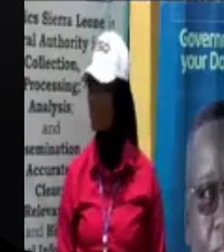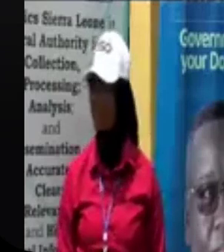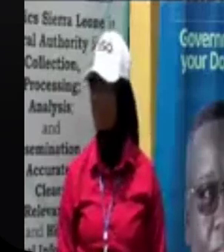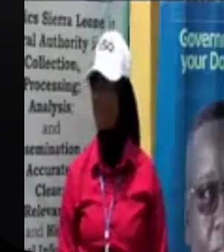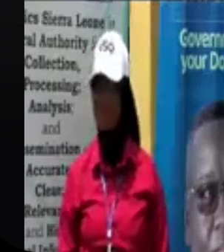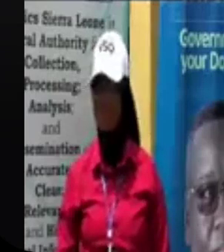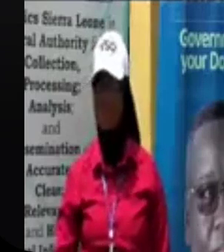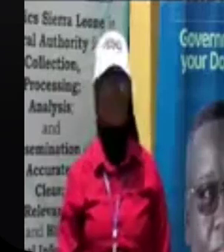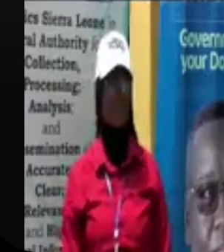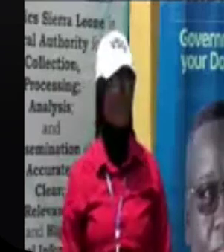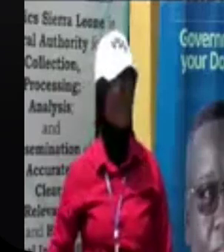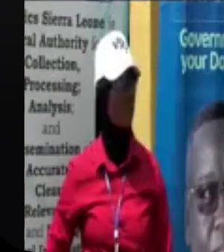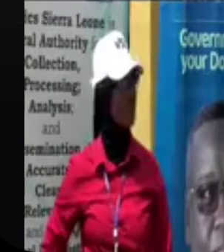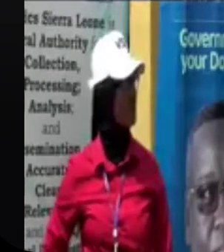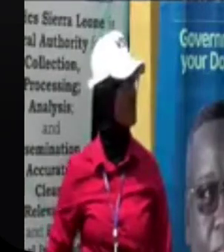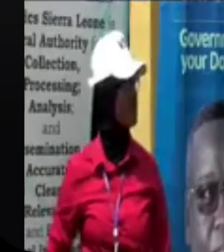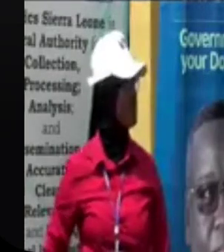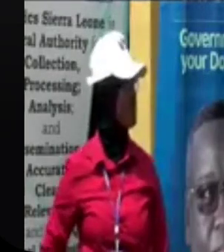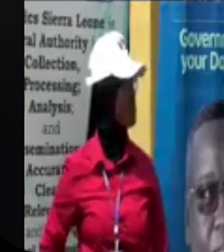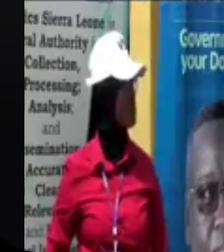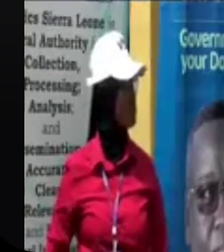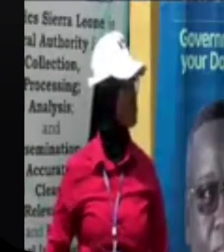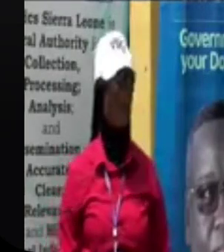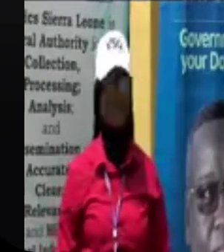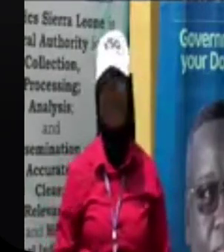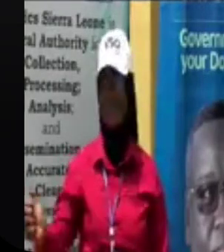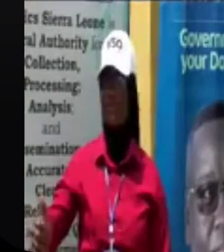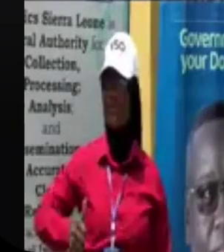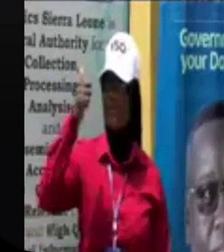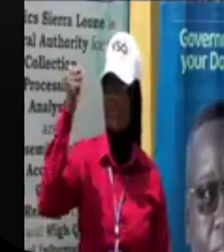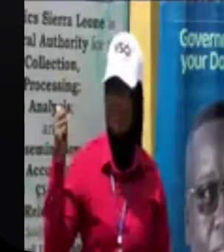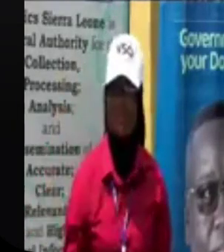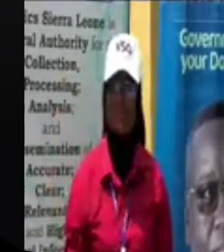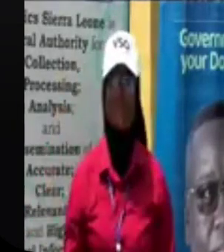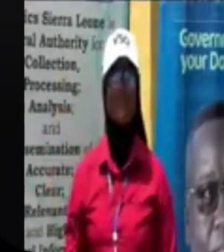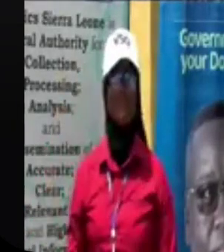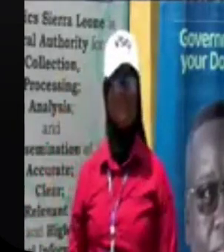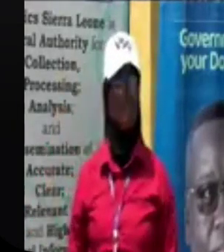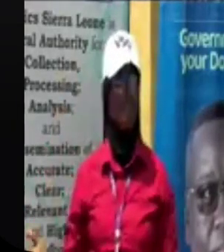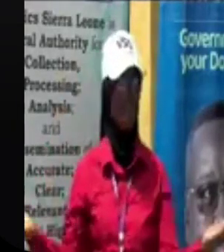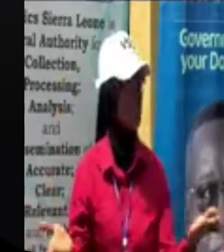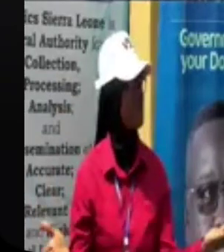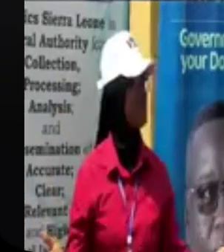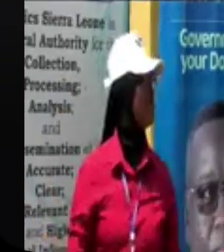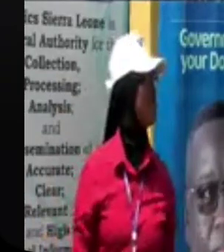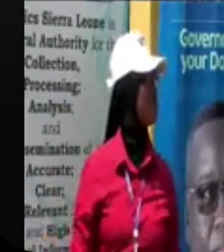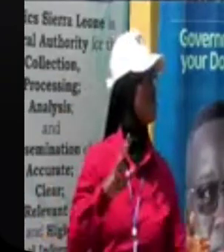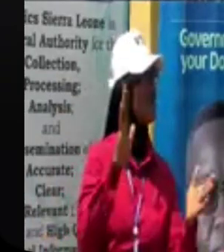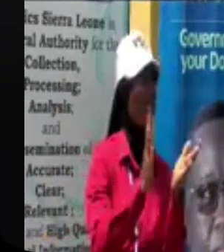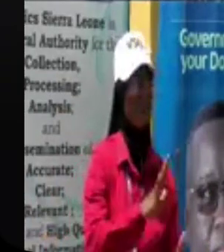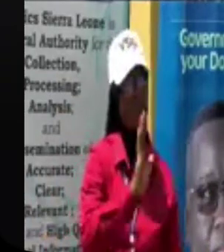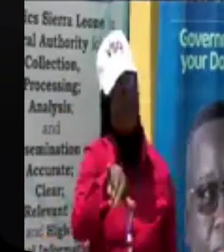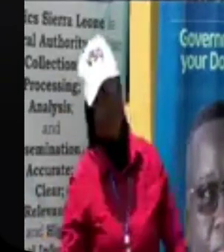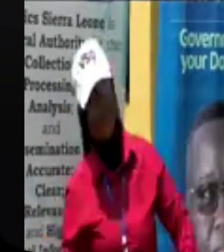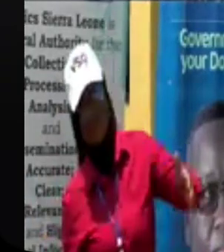Over here, now we dignity there. The chief there, the councillor there, and the over here. The school beginning there